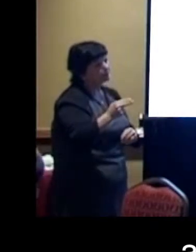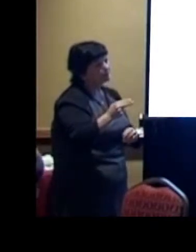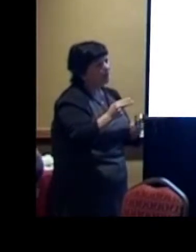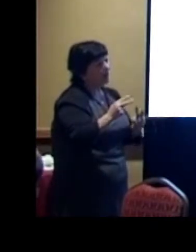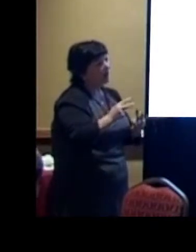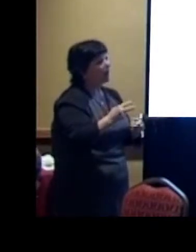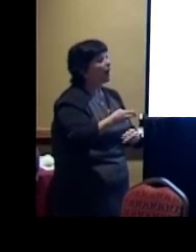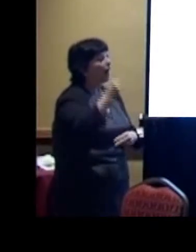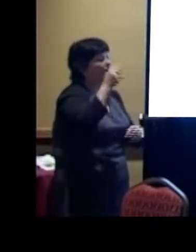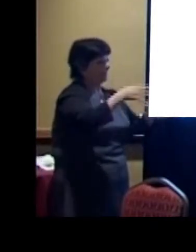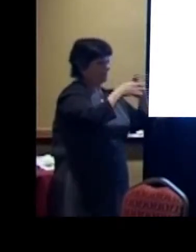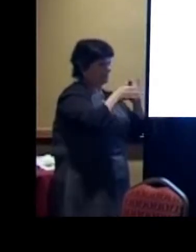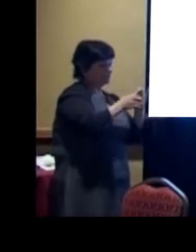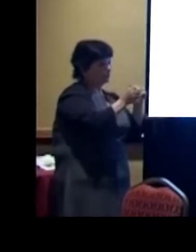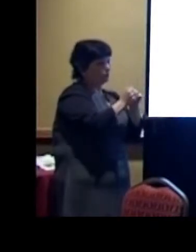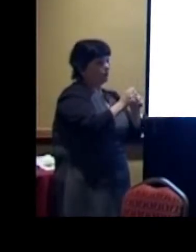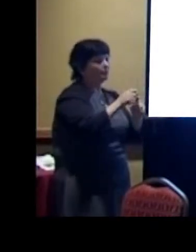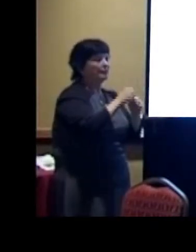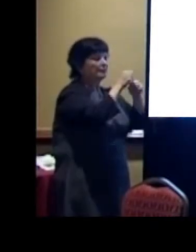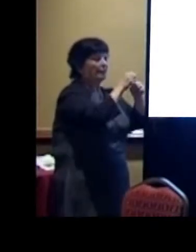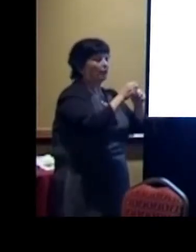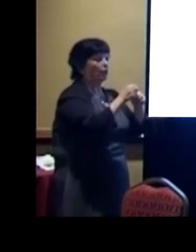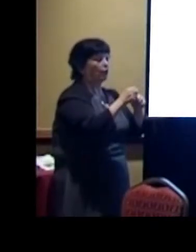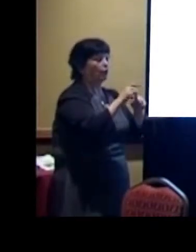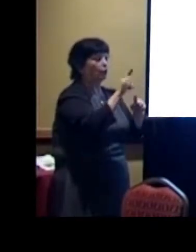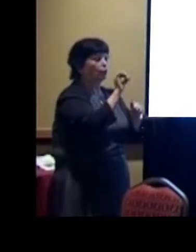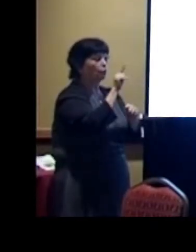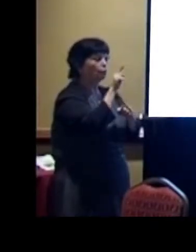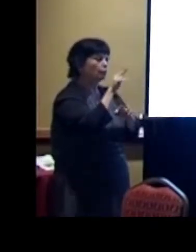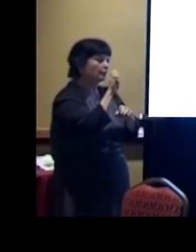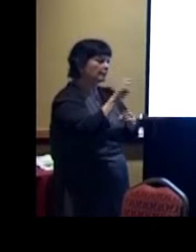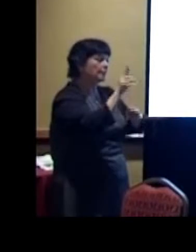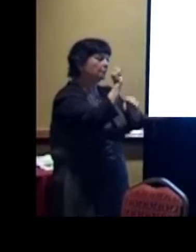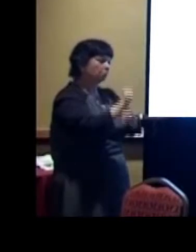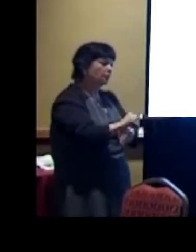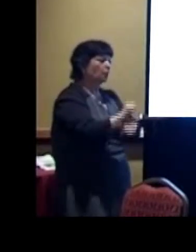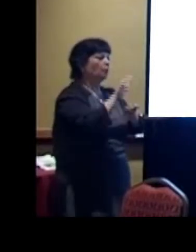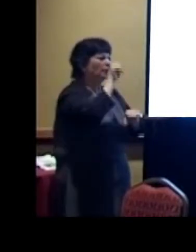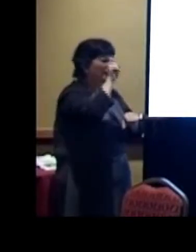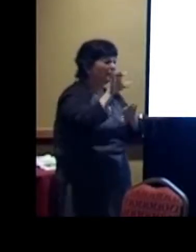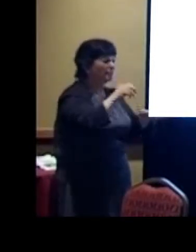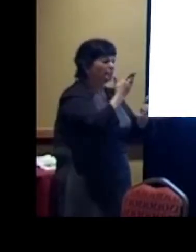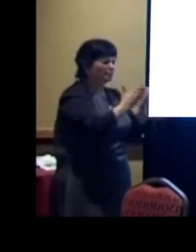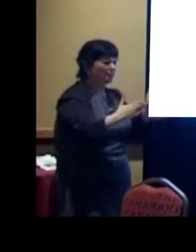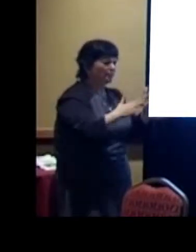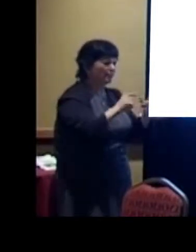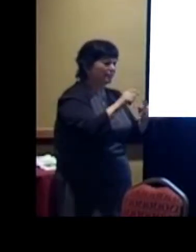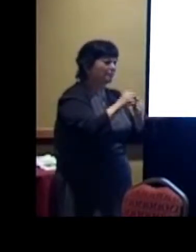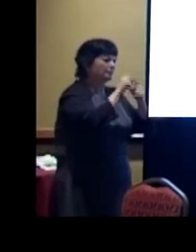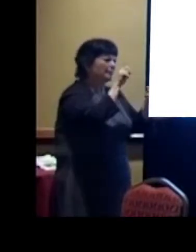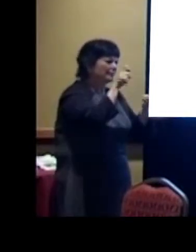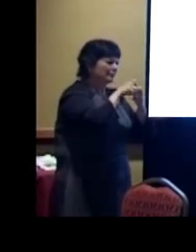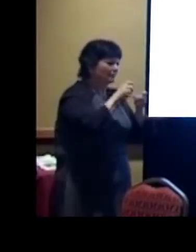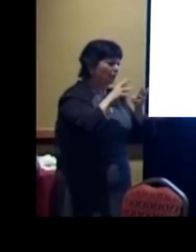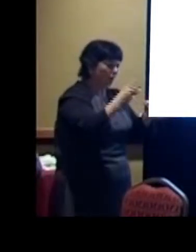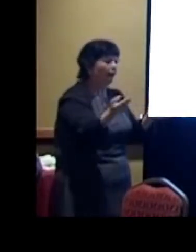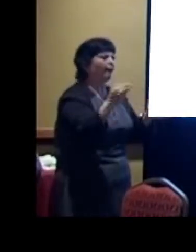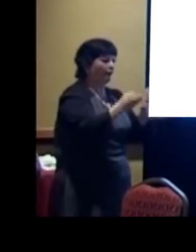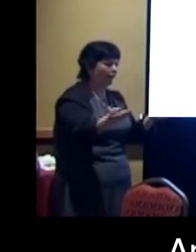high connection with a particular routine, or needing to do certain things the same way over and over